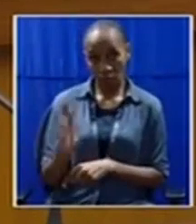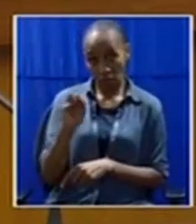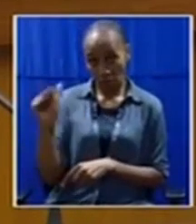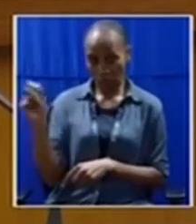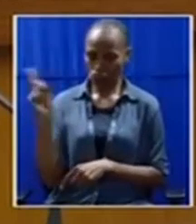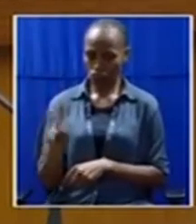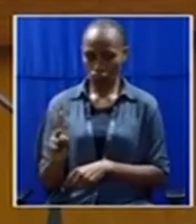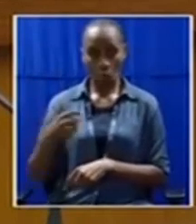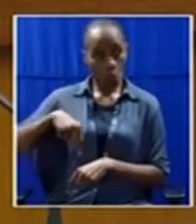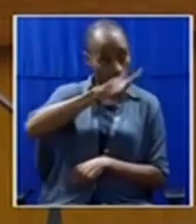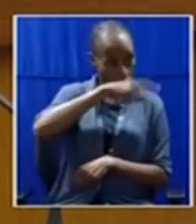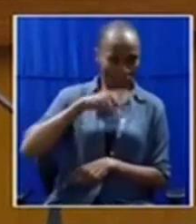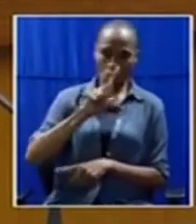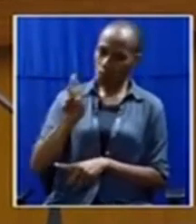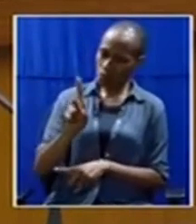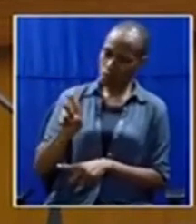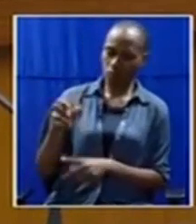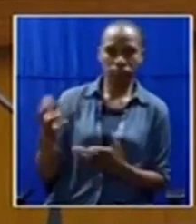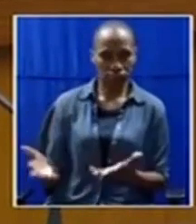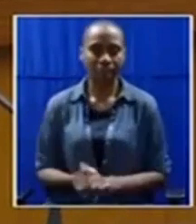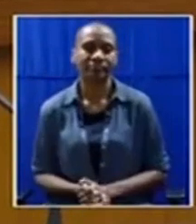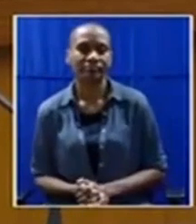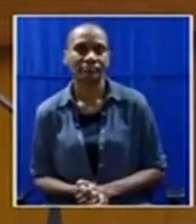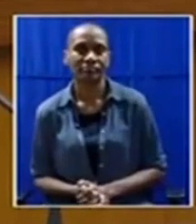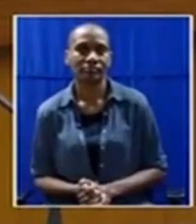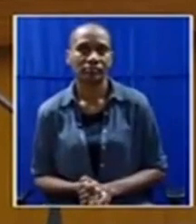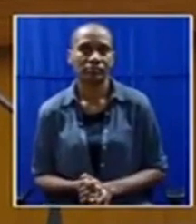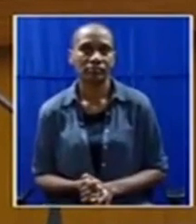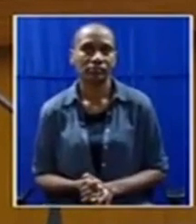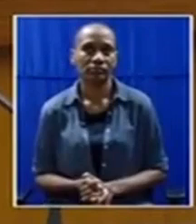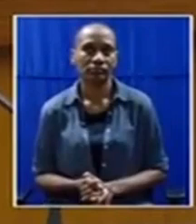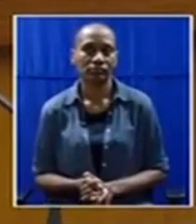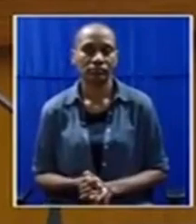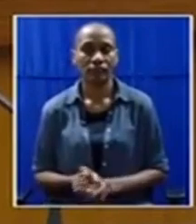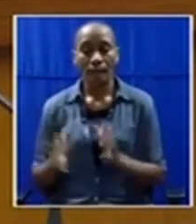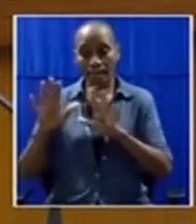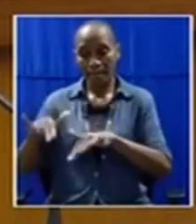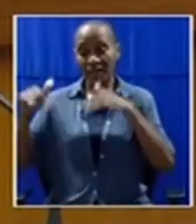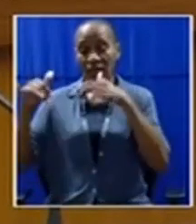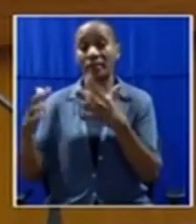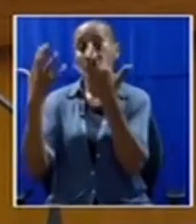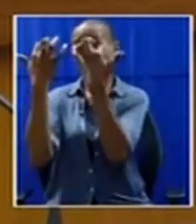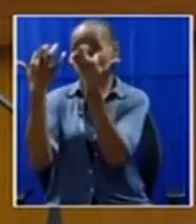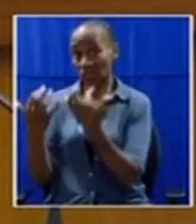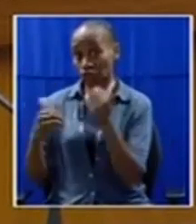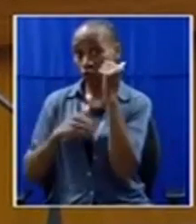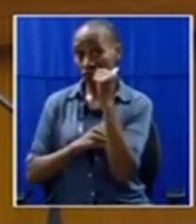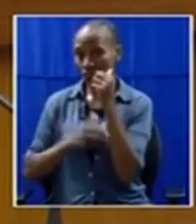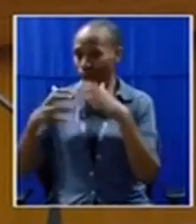house. We did form the Parliamentary Budget Office, which we believe